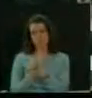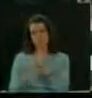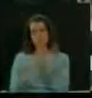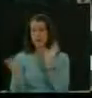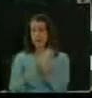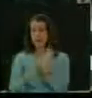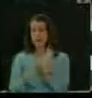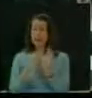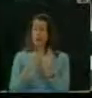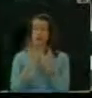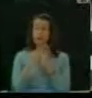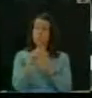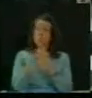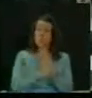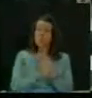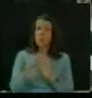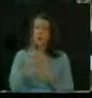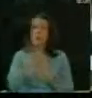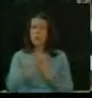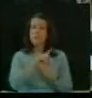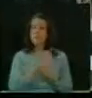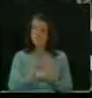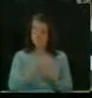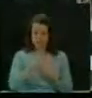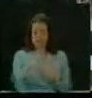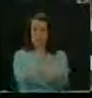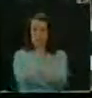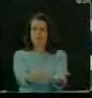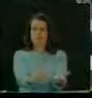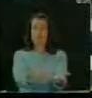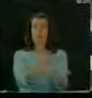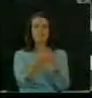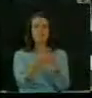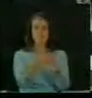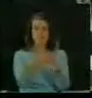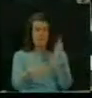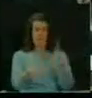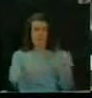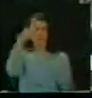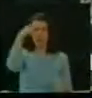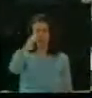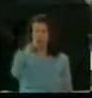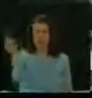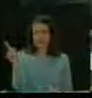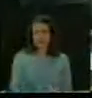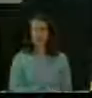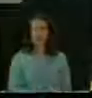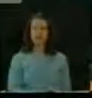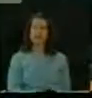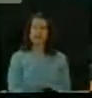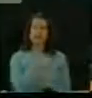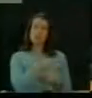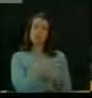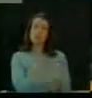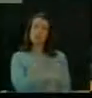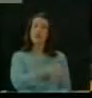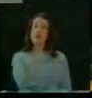again, you know, if it's good policy or bad policy, it needs to be discussed regardless of what anybody thinks. Well, and you made